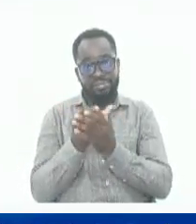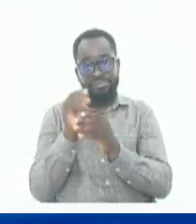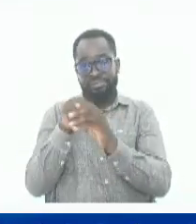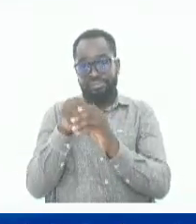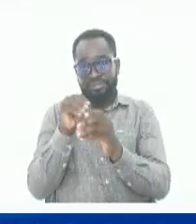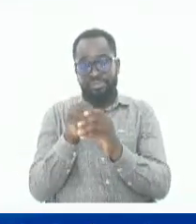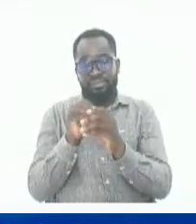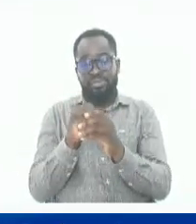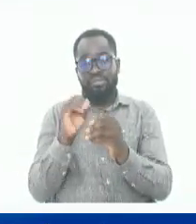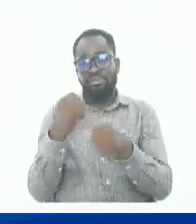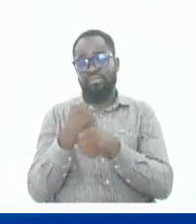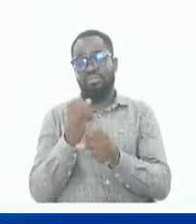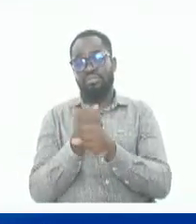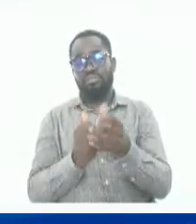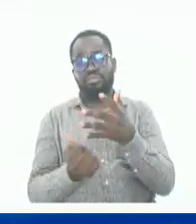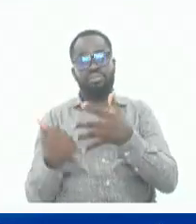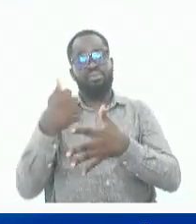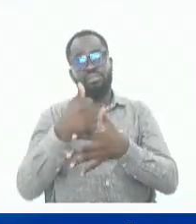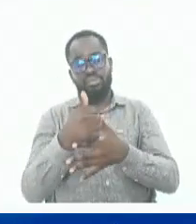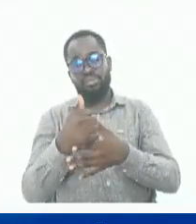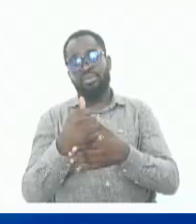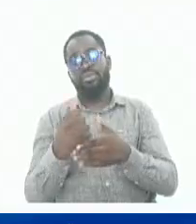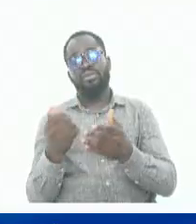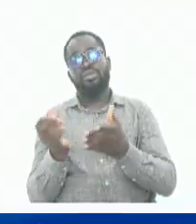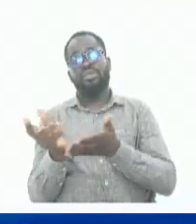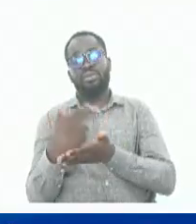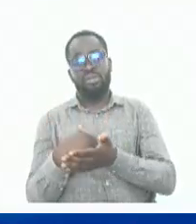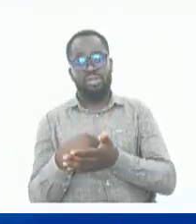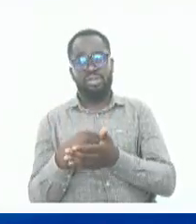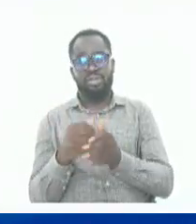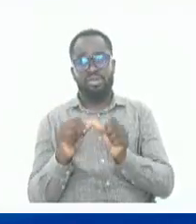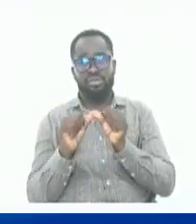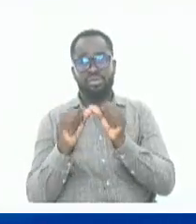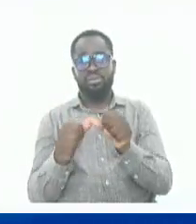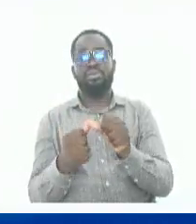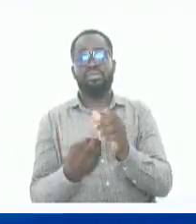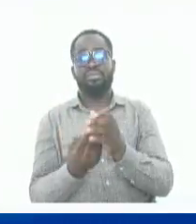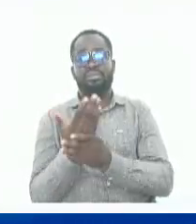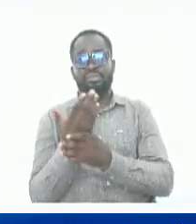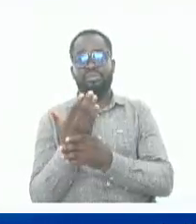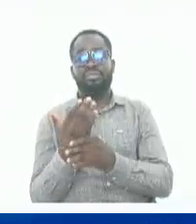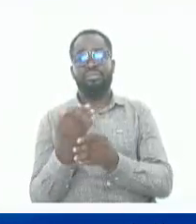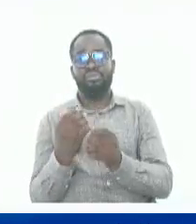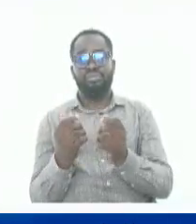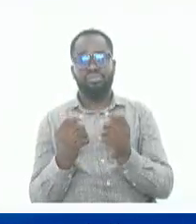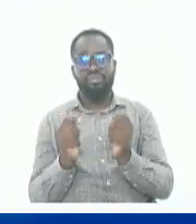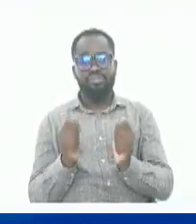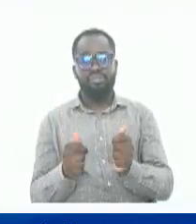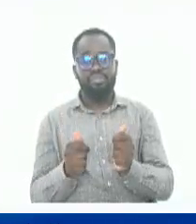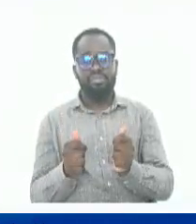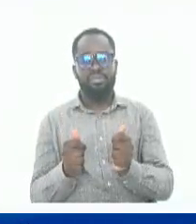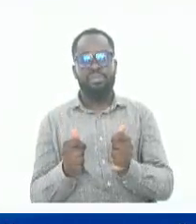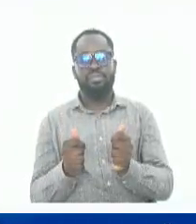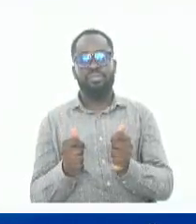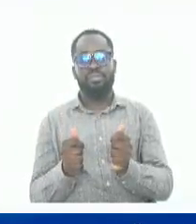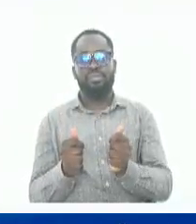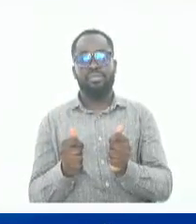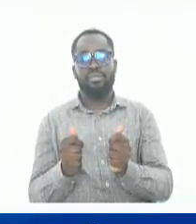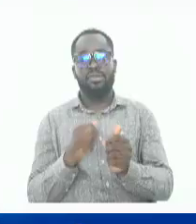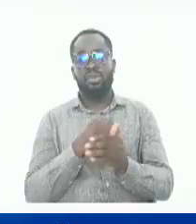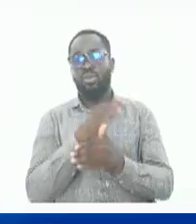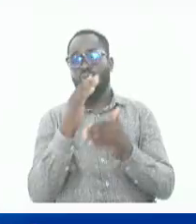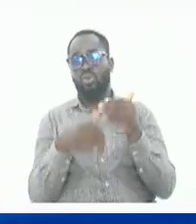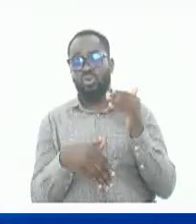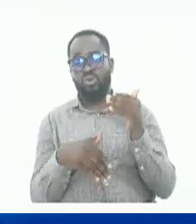and optimize returns while sustaining a long-term growth momentum. To